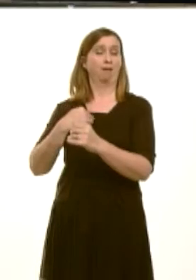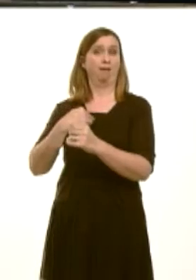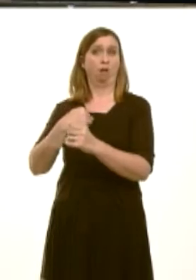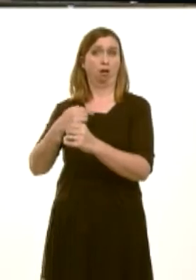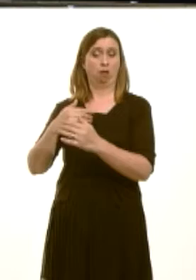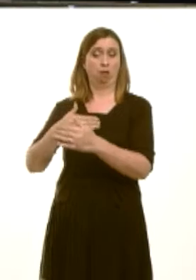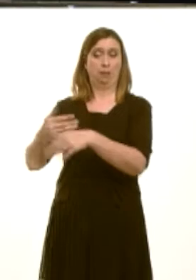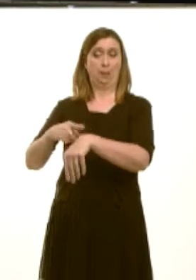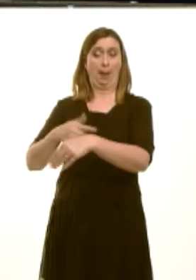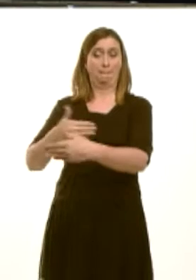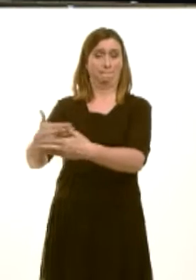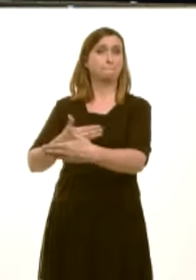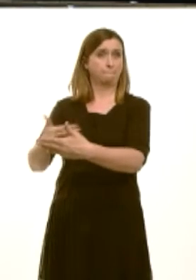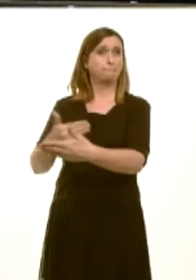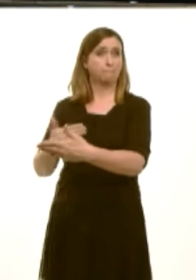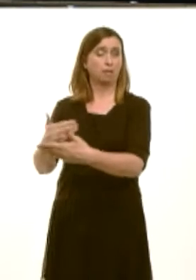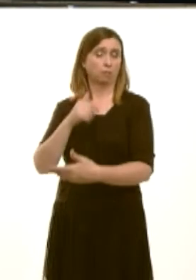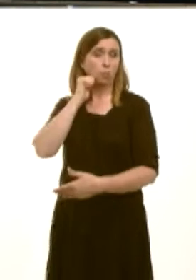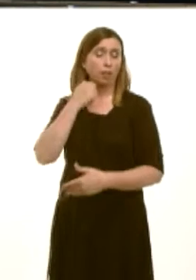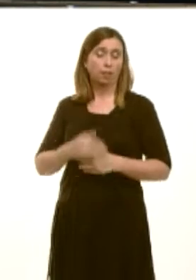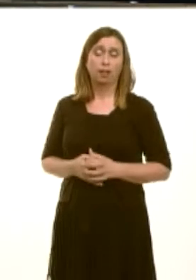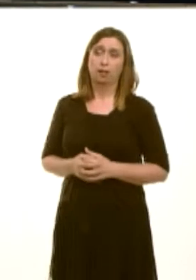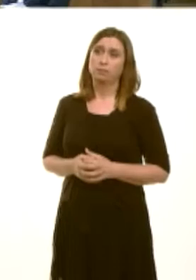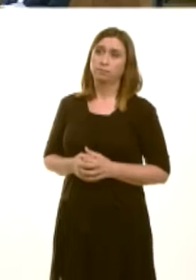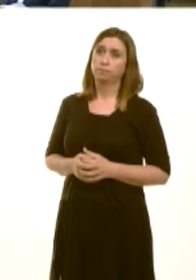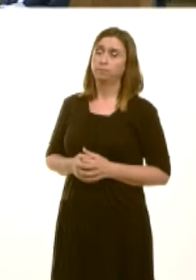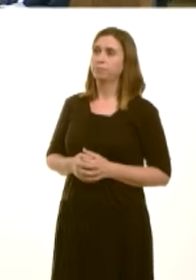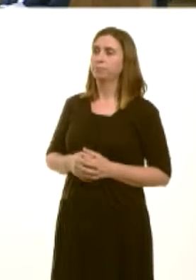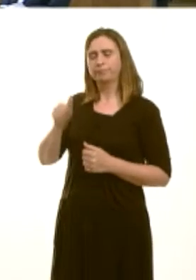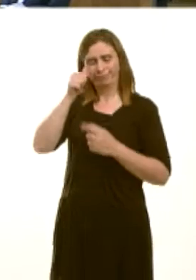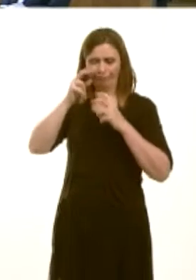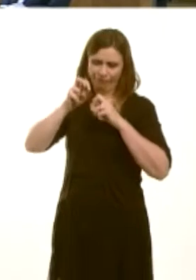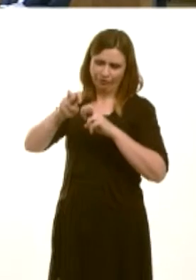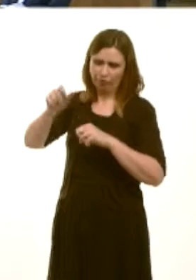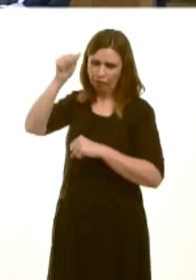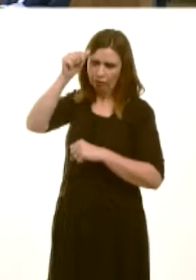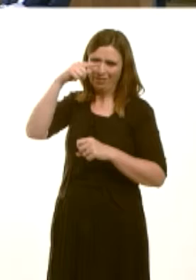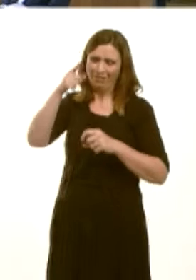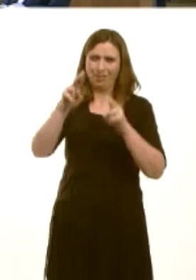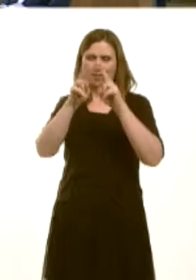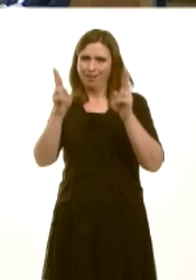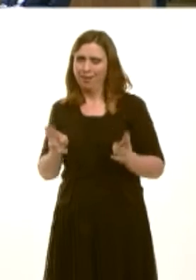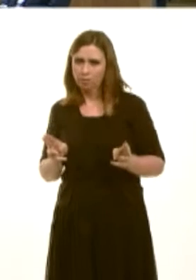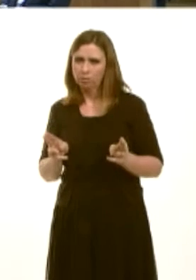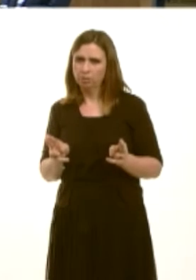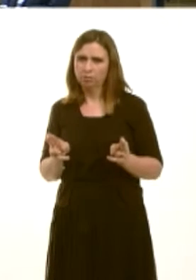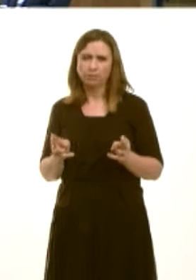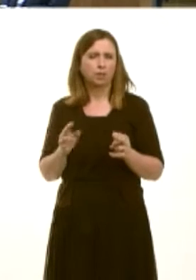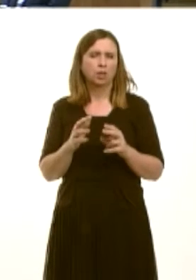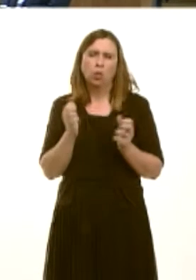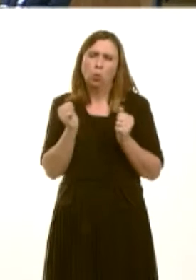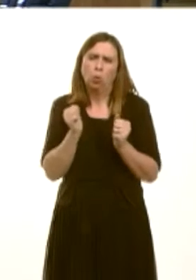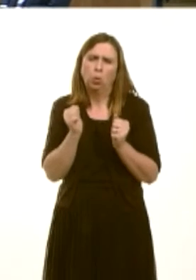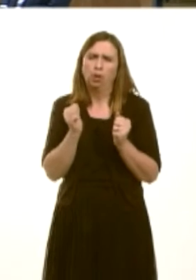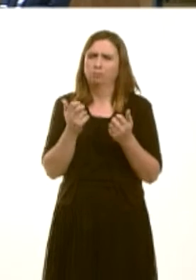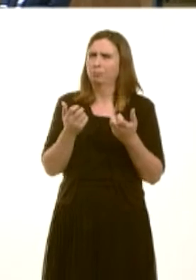Officer. First Minister, the research shows that if you're living in a house that's less energy efficient, then sometimes